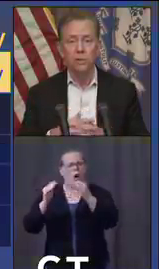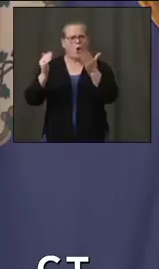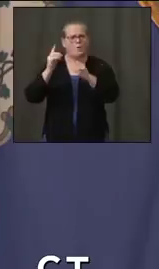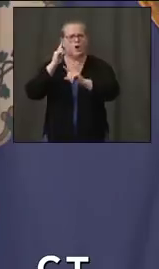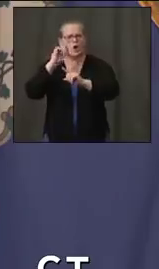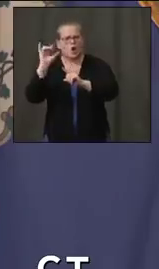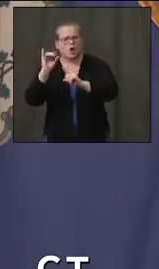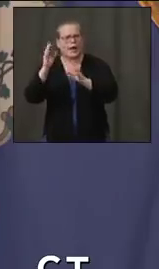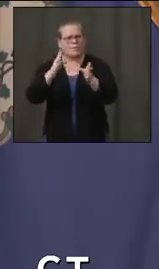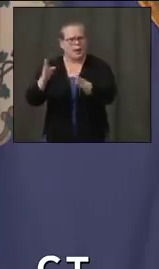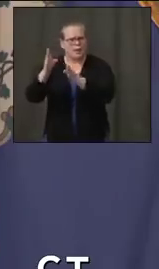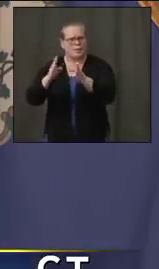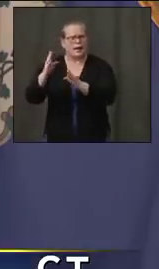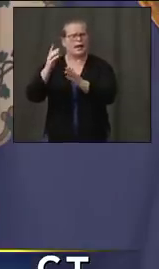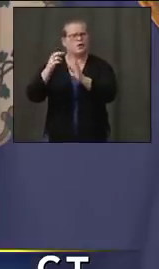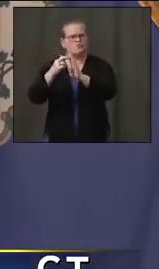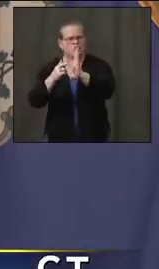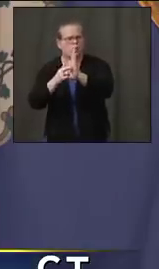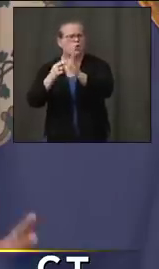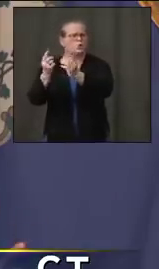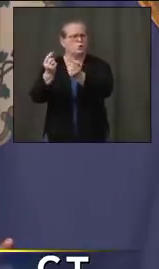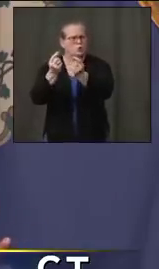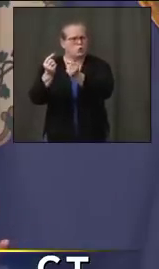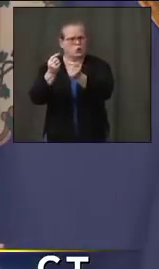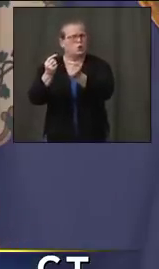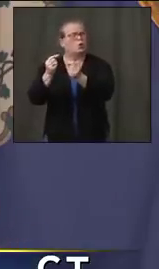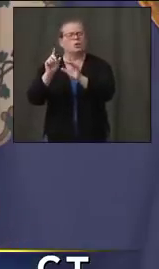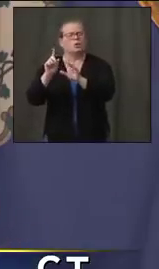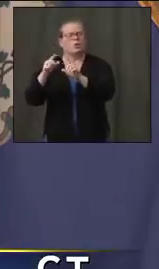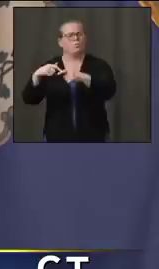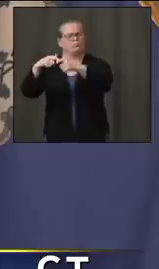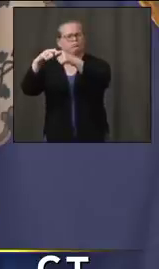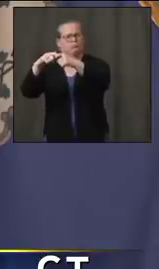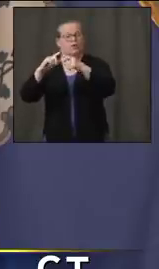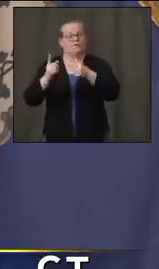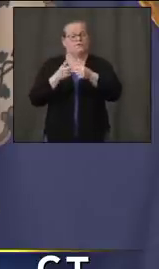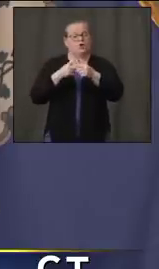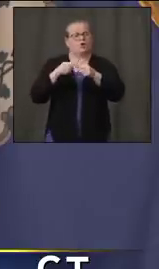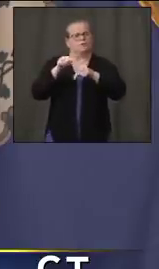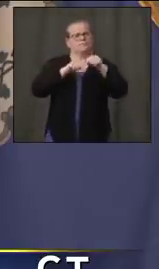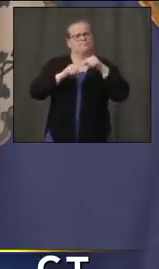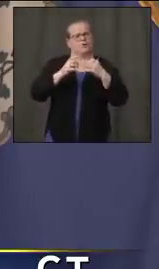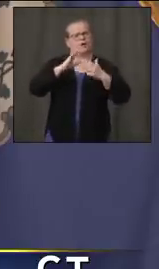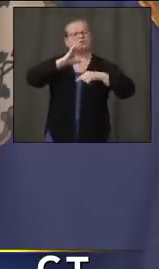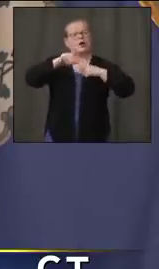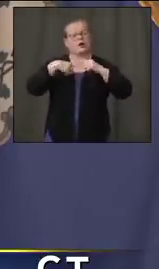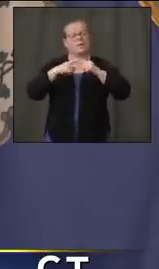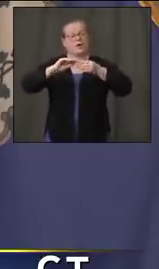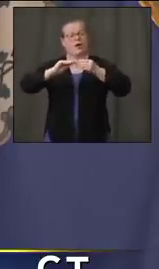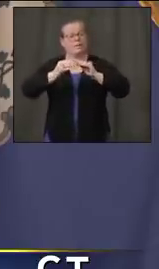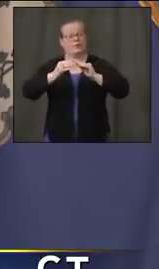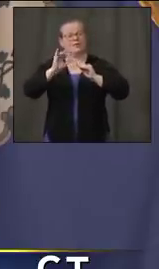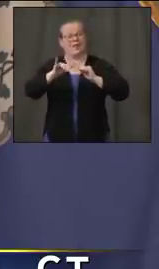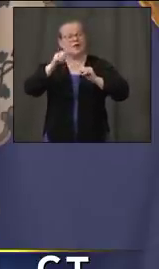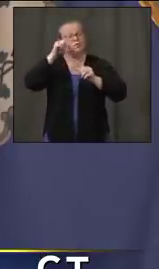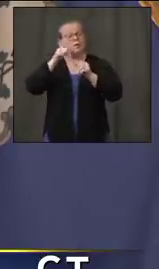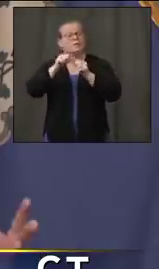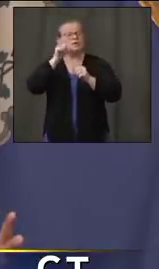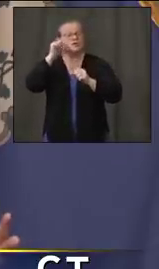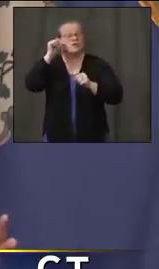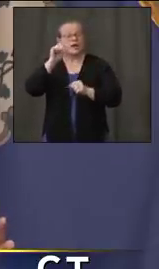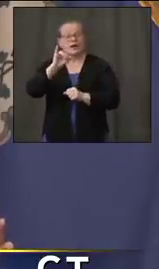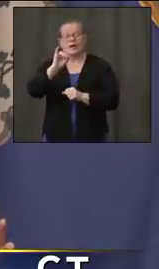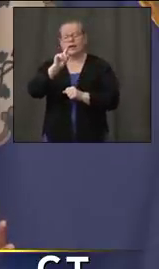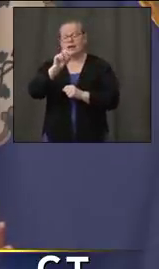you that this is about the metrics, and you heard about yesterday from Indra and Albert, the 7 metrics and